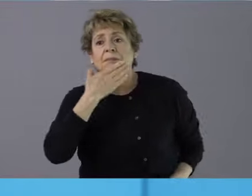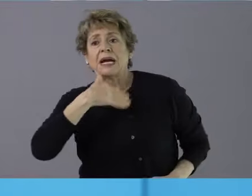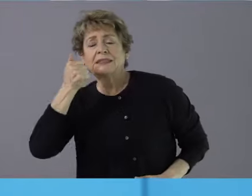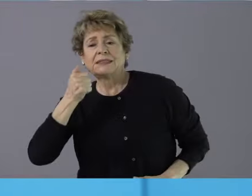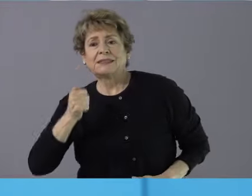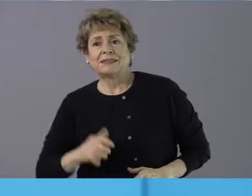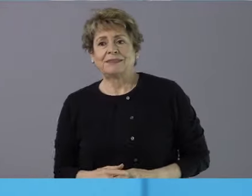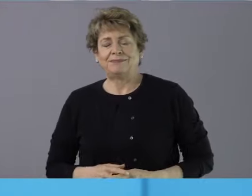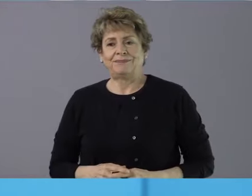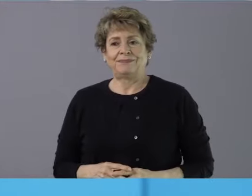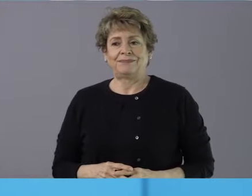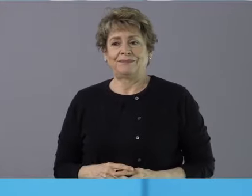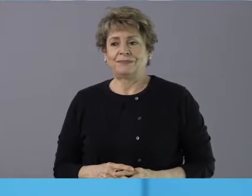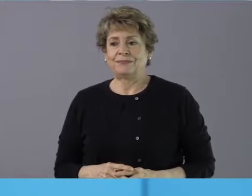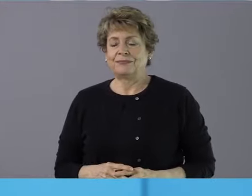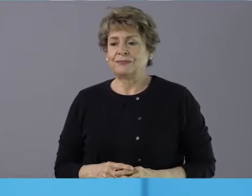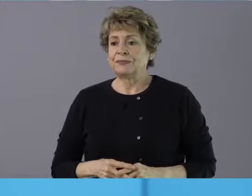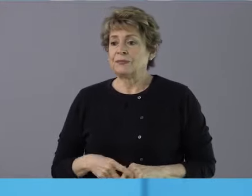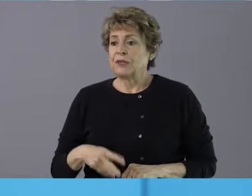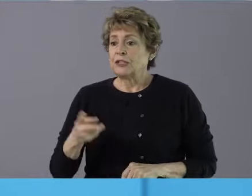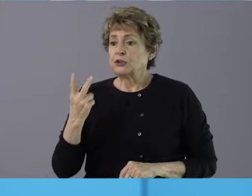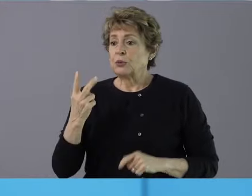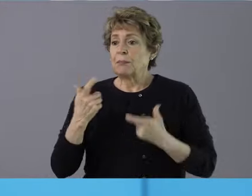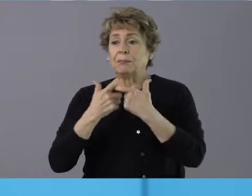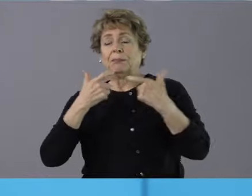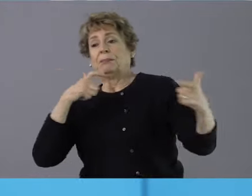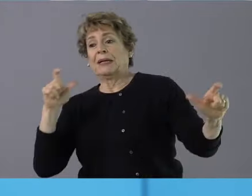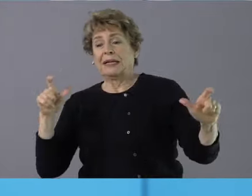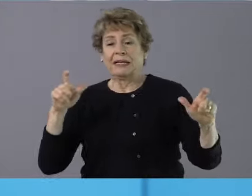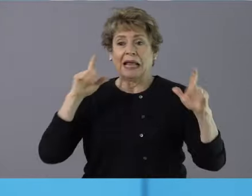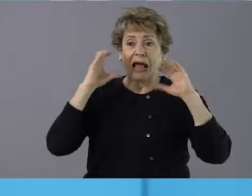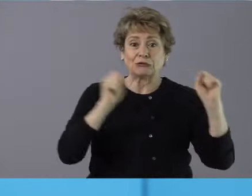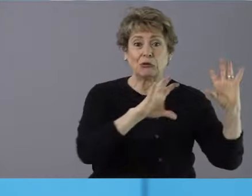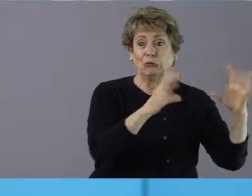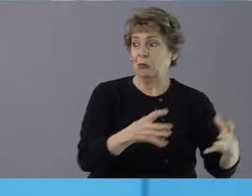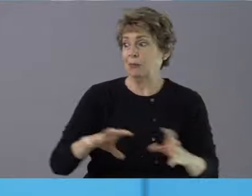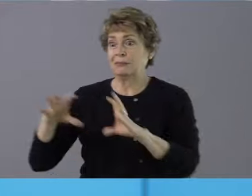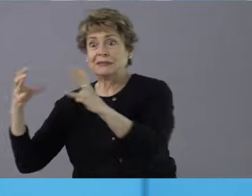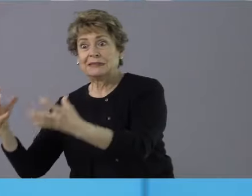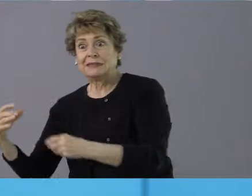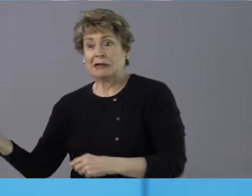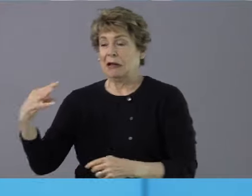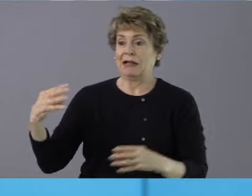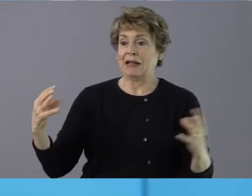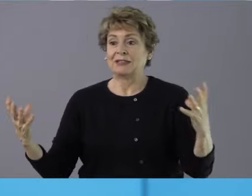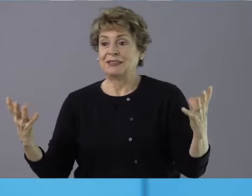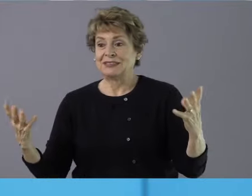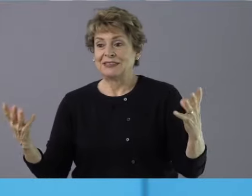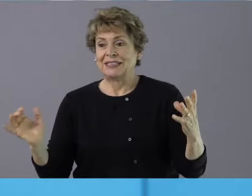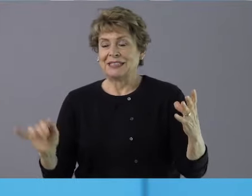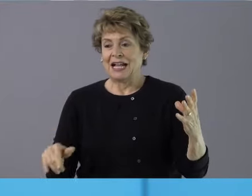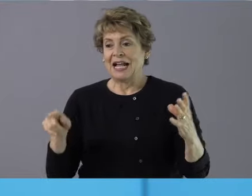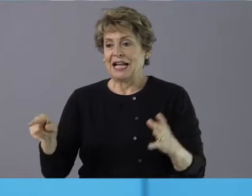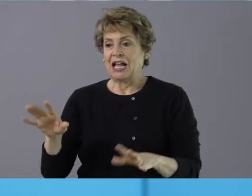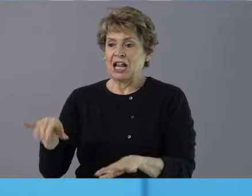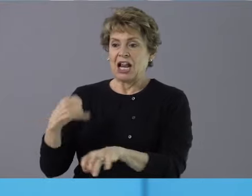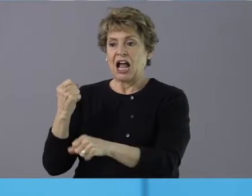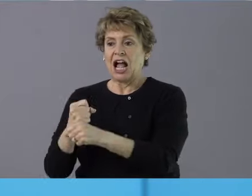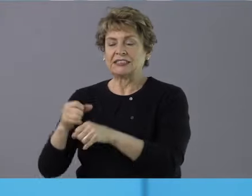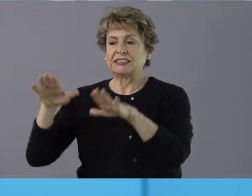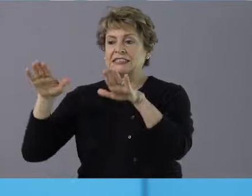loud lobbies out there. One is the lock it down lobby, and they want to see everything locked